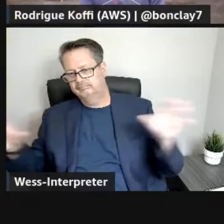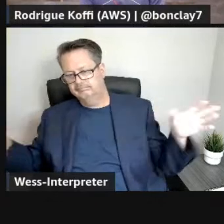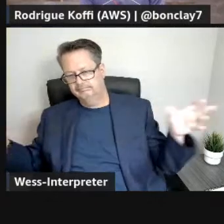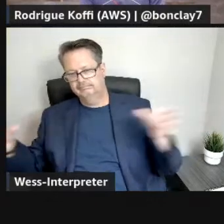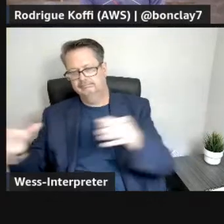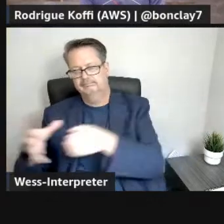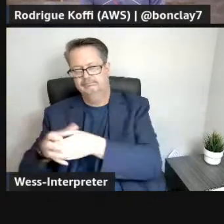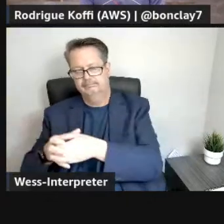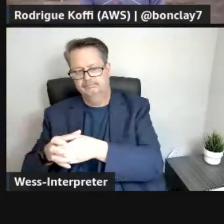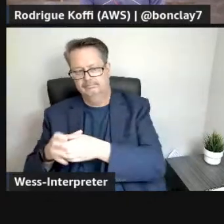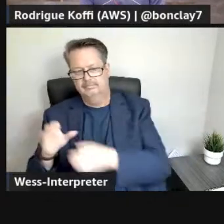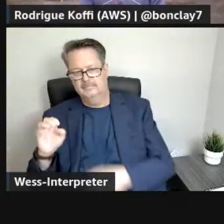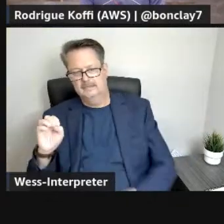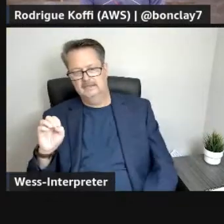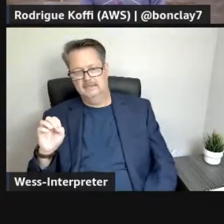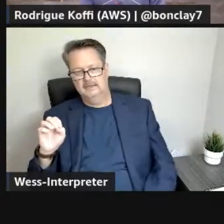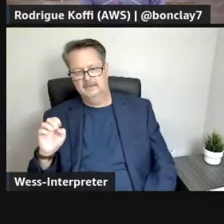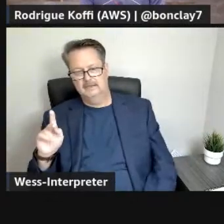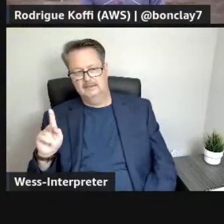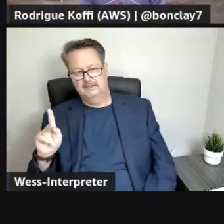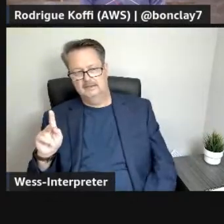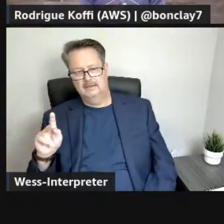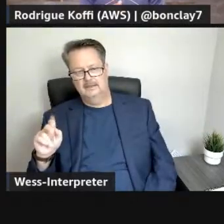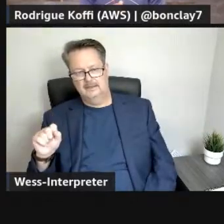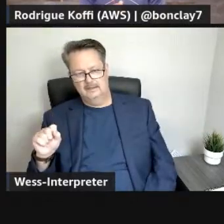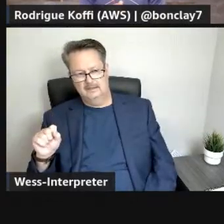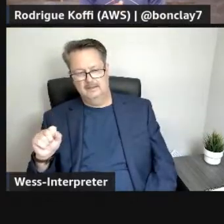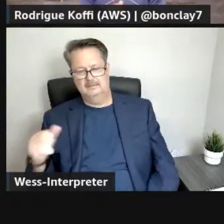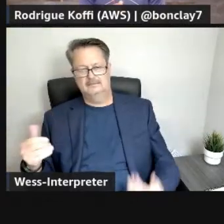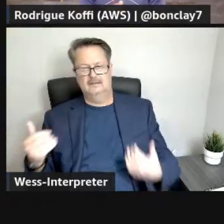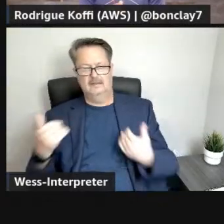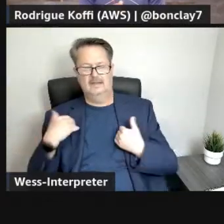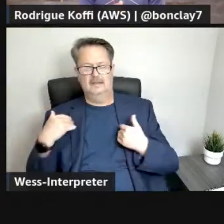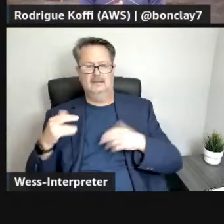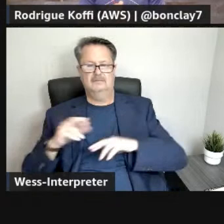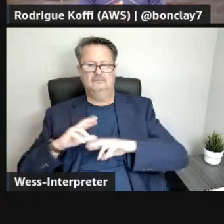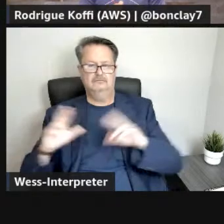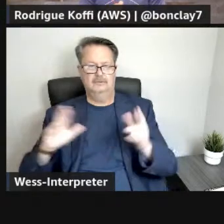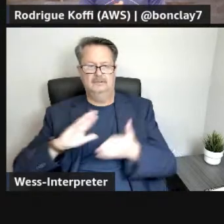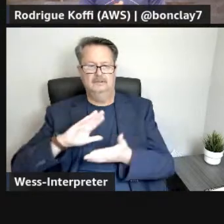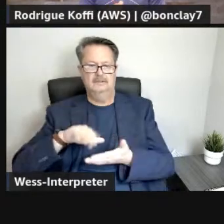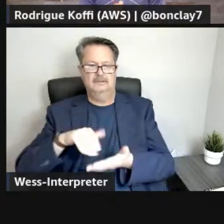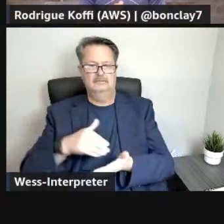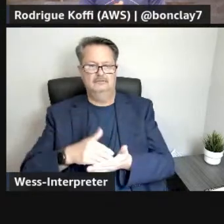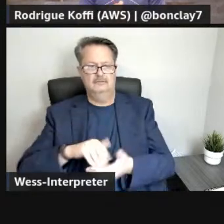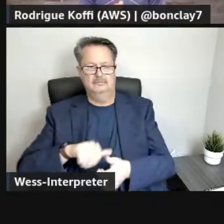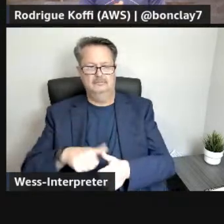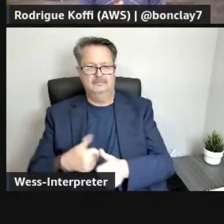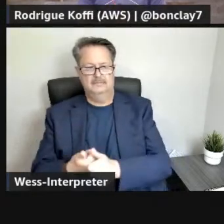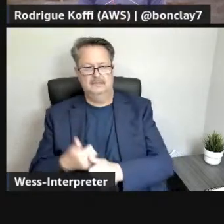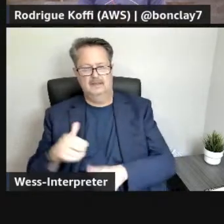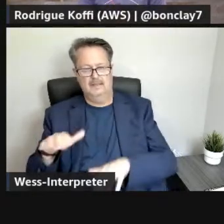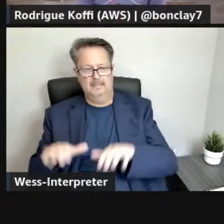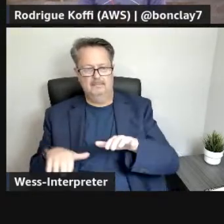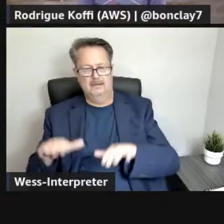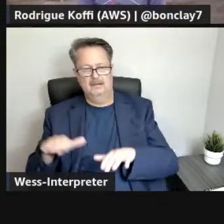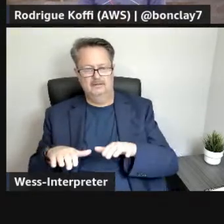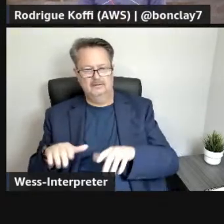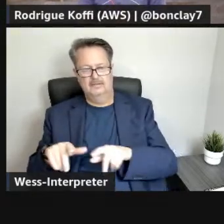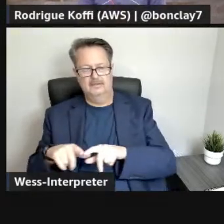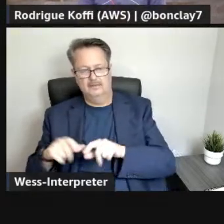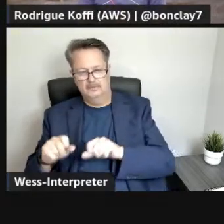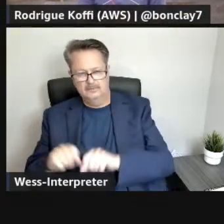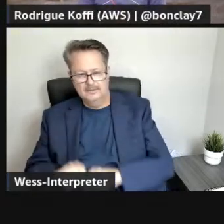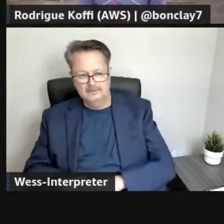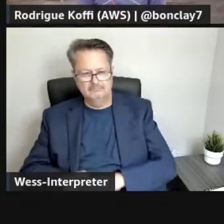EKS cluster, which has all the data collector deployed in the central location behind a load balancer. And that is in turn sending the data to the managed